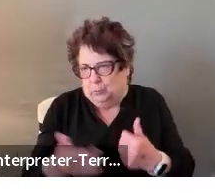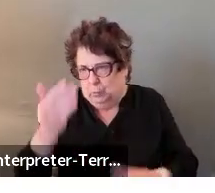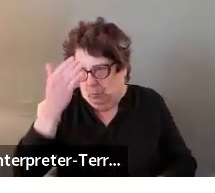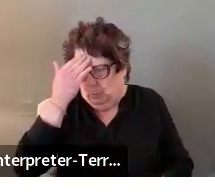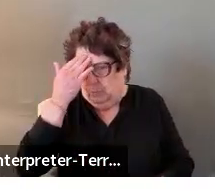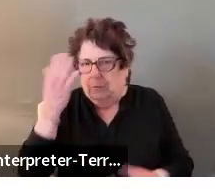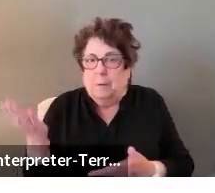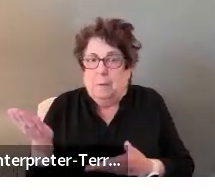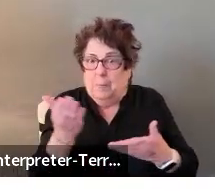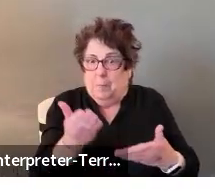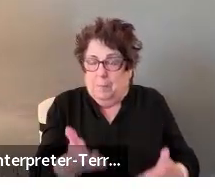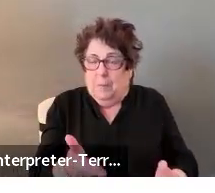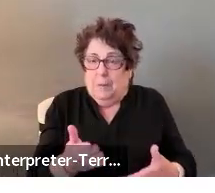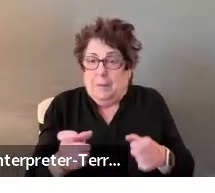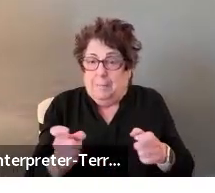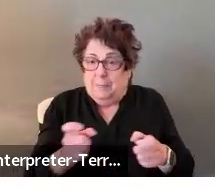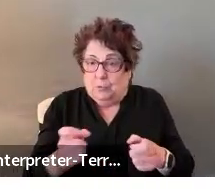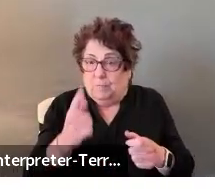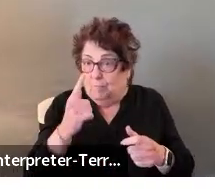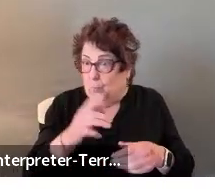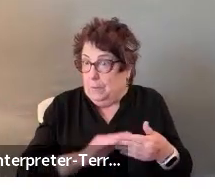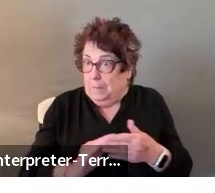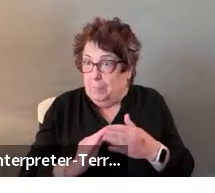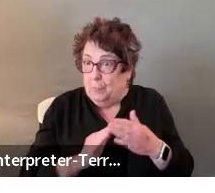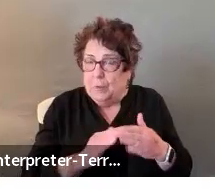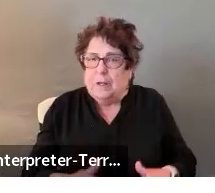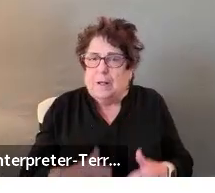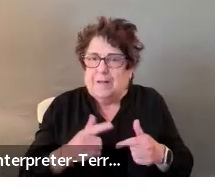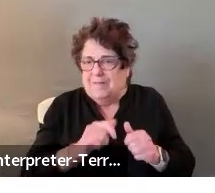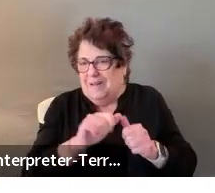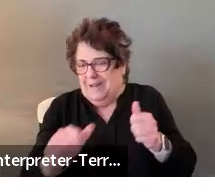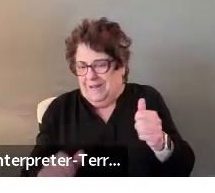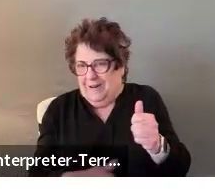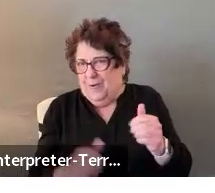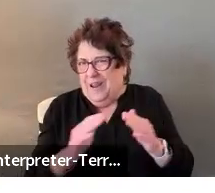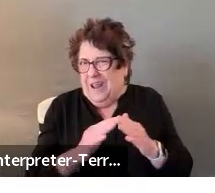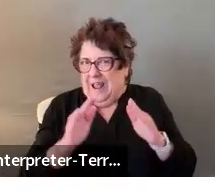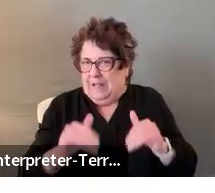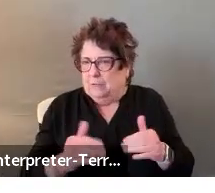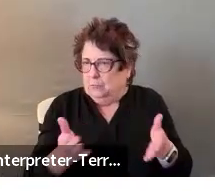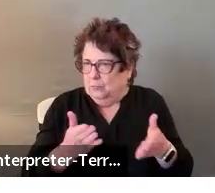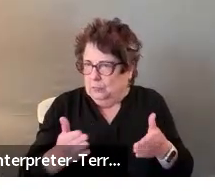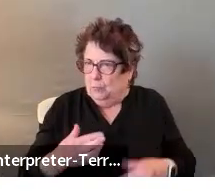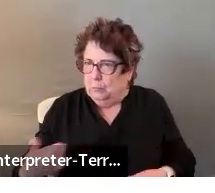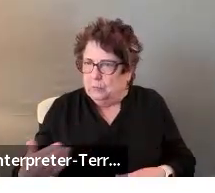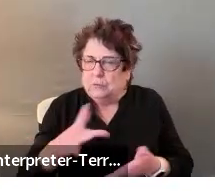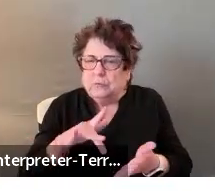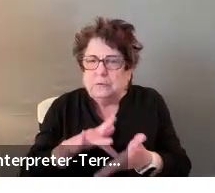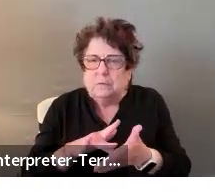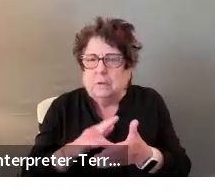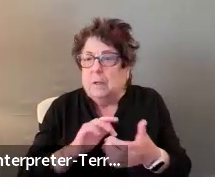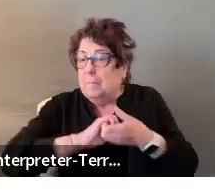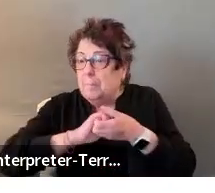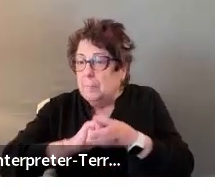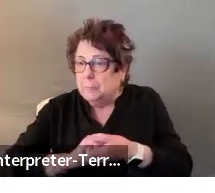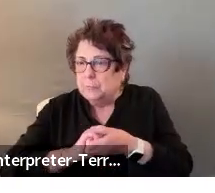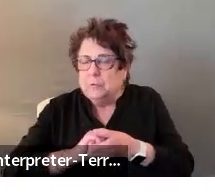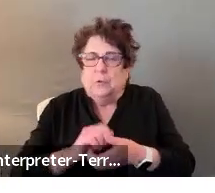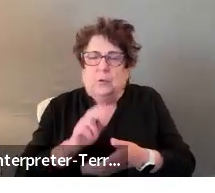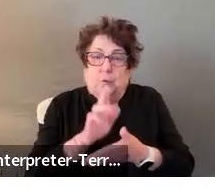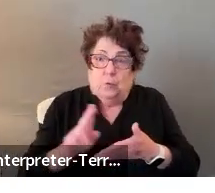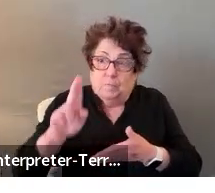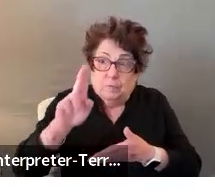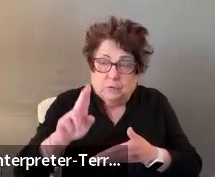the Administration for Community Living under the Housing and Services Resource Center, in partnership with the University of